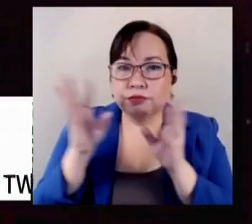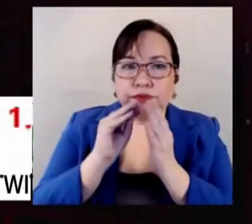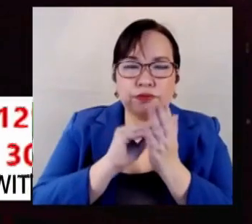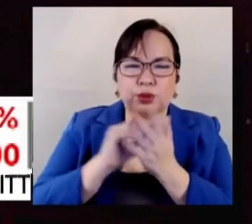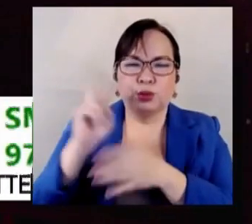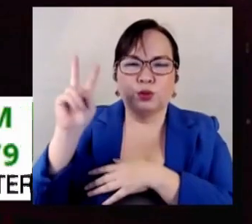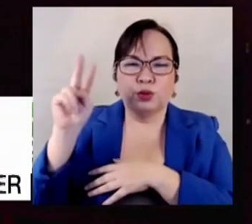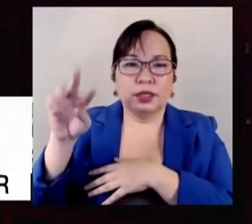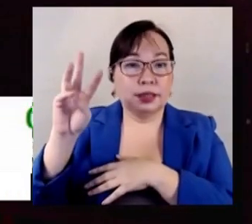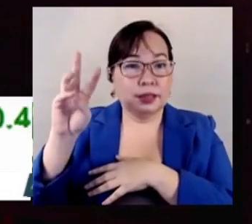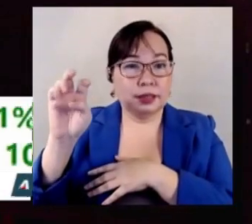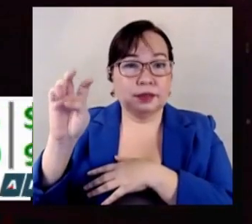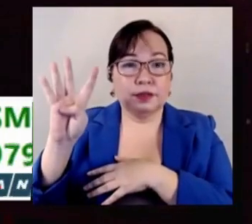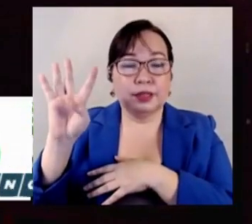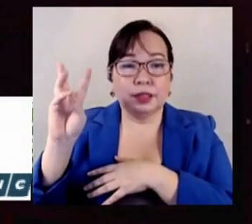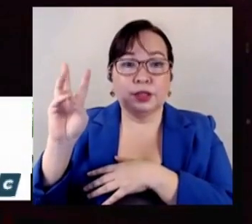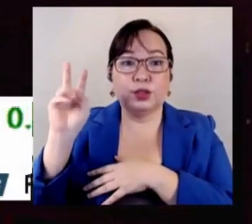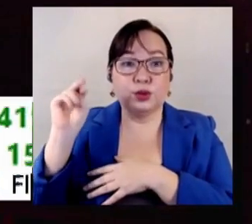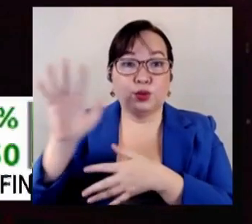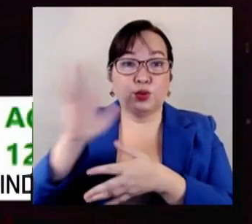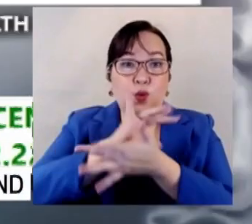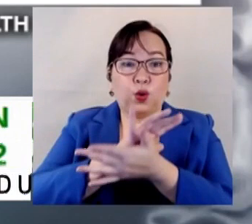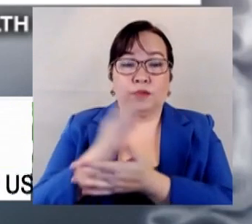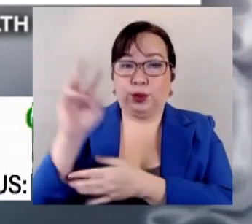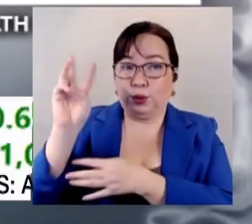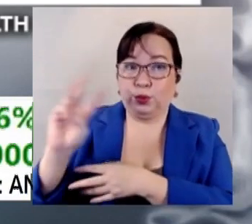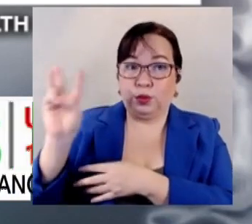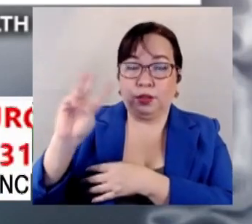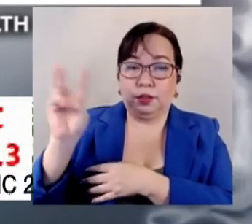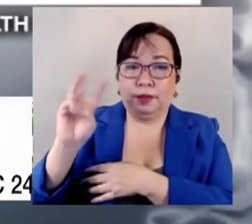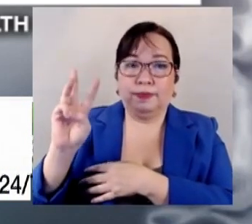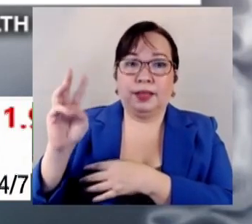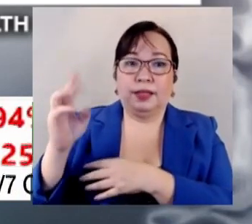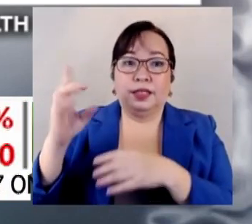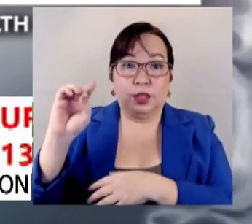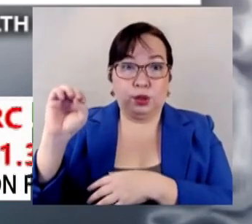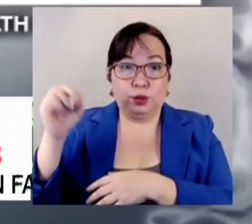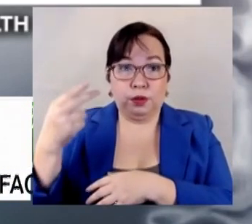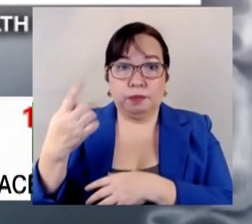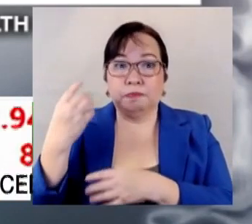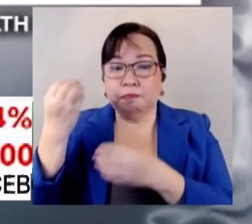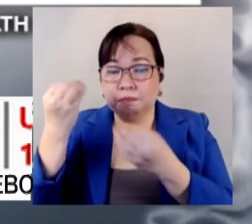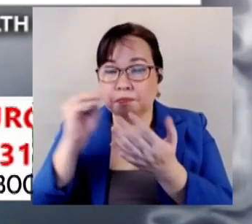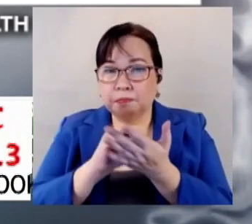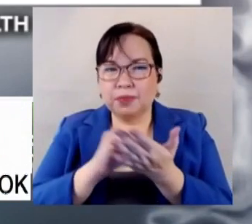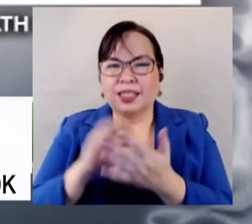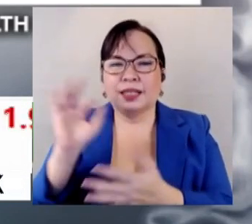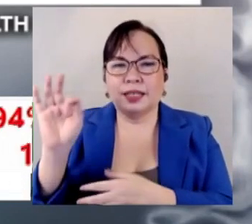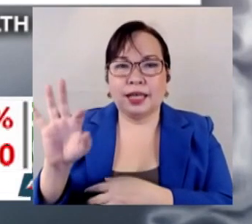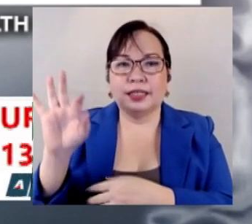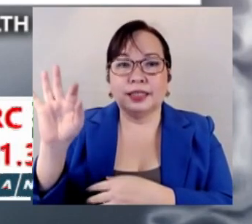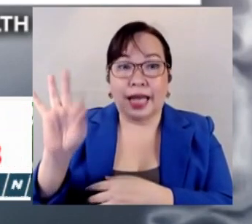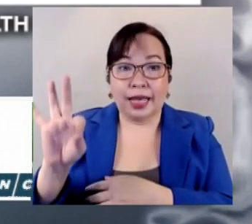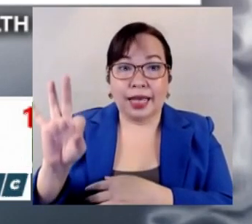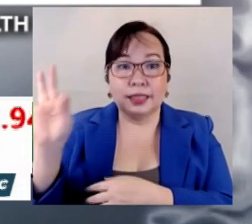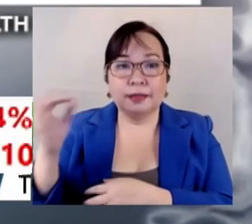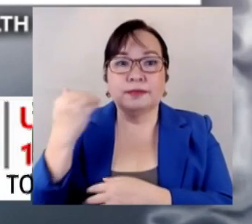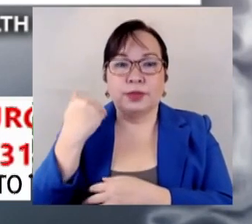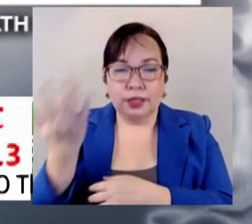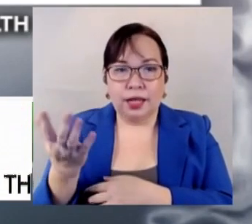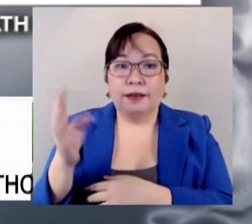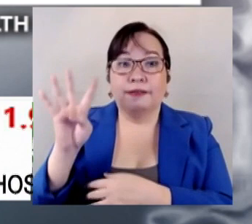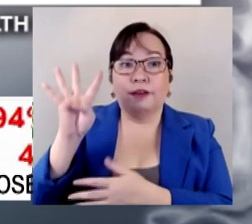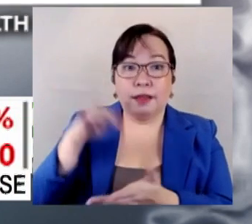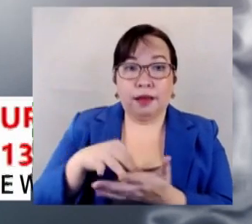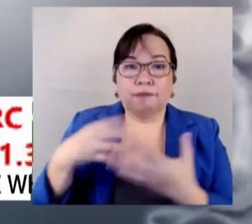2,646 new COVID infections Wednesday. The health department also reported 99 more deaths and 4,000 recoveries.